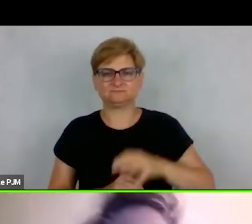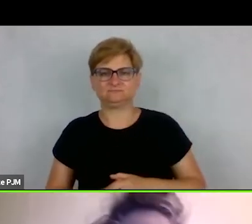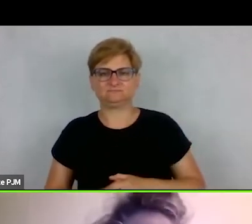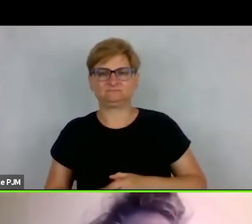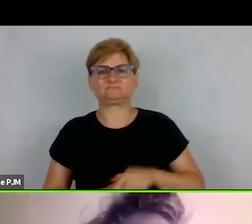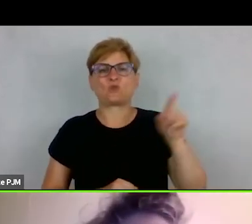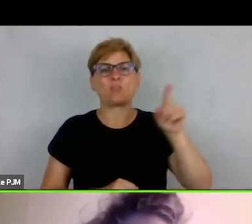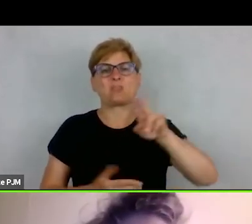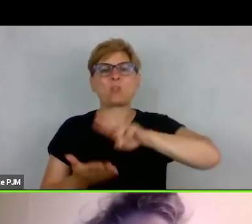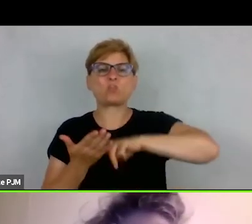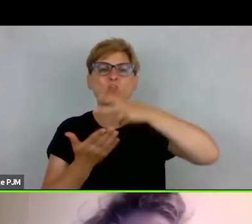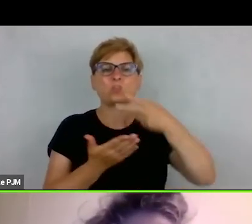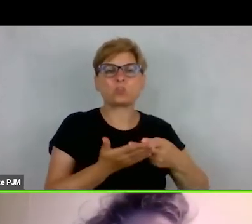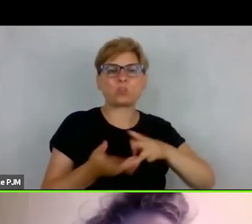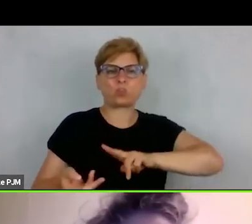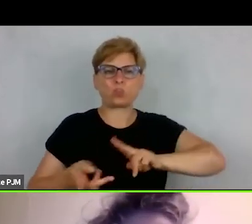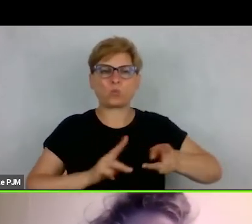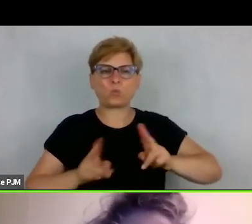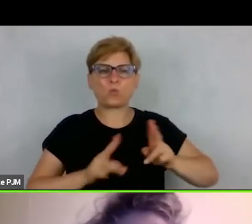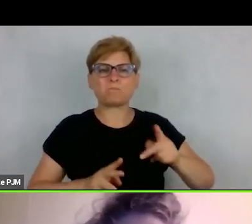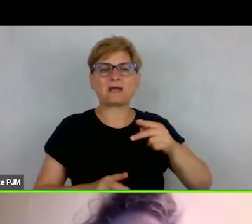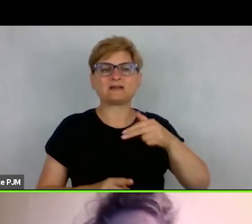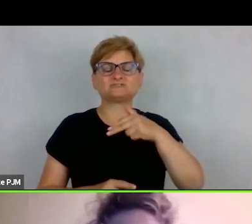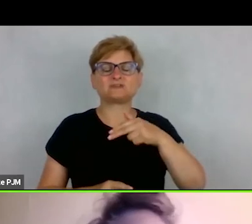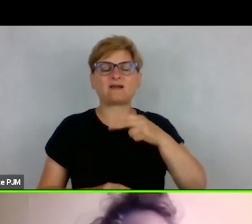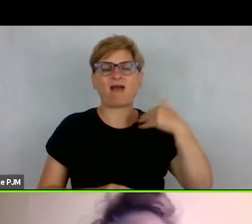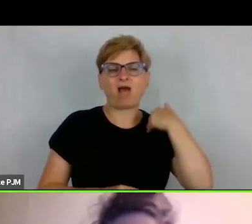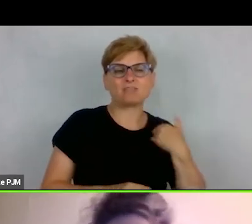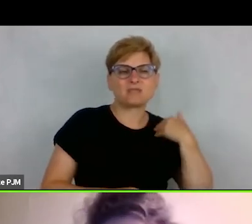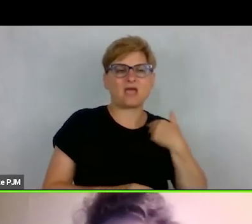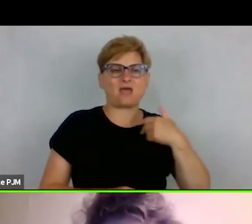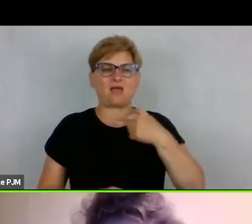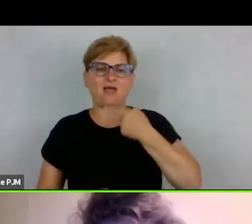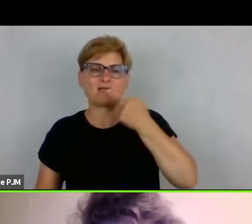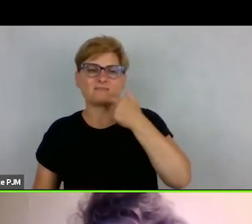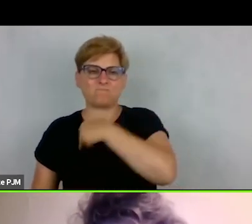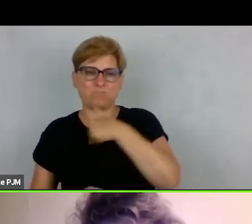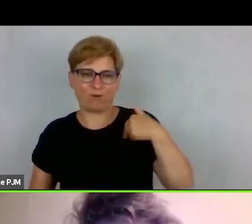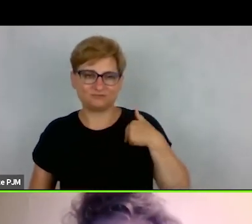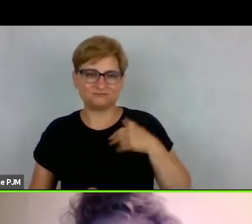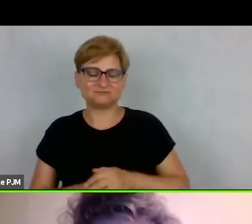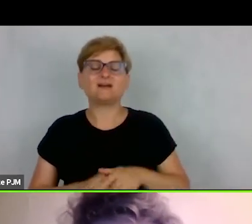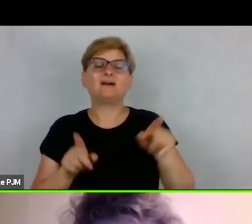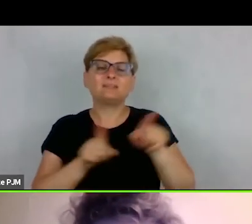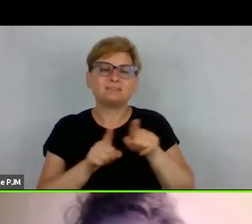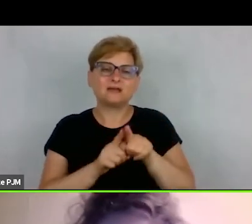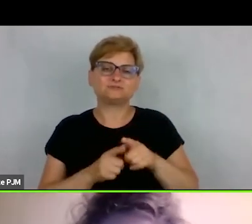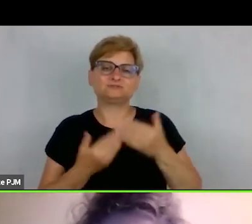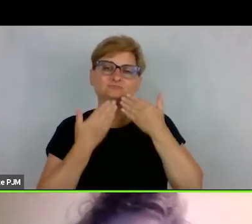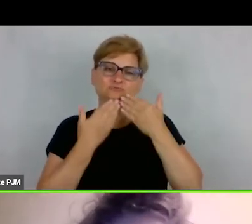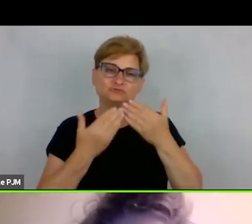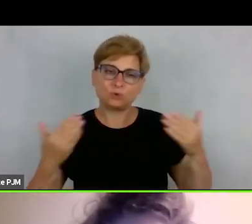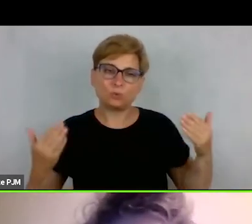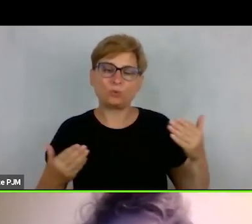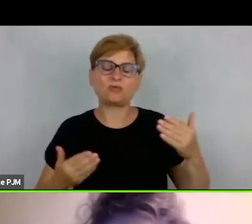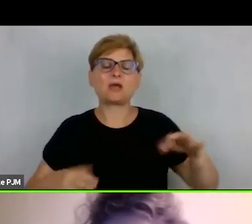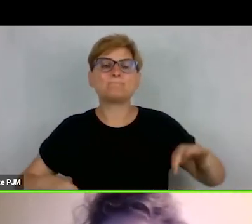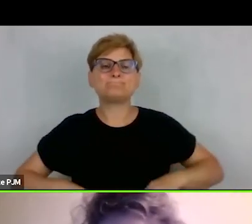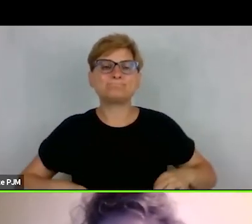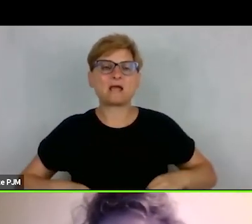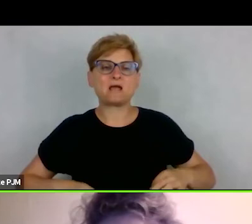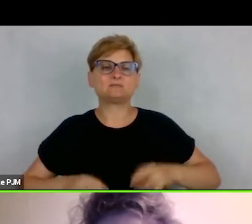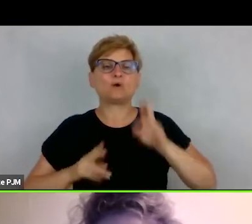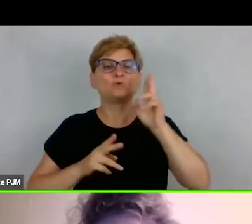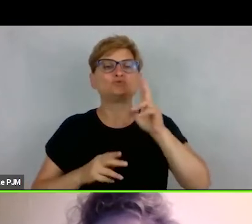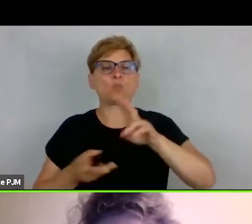Kirakowska, who translated into Polish Sign Language. Thank you very much for your hard job,